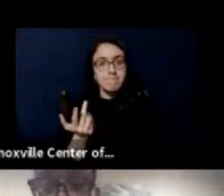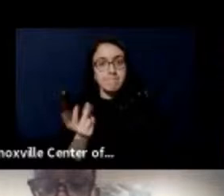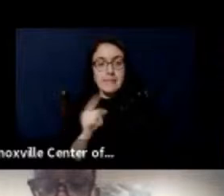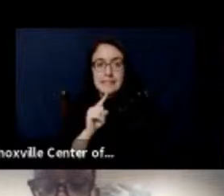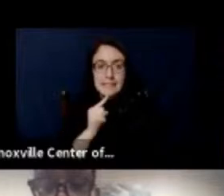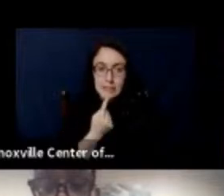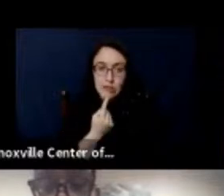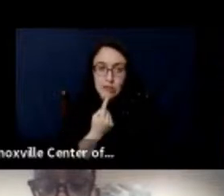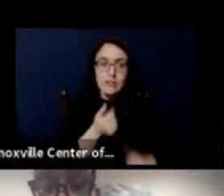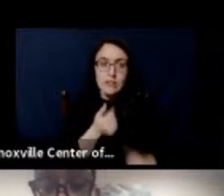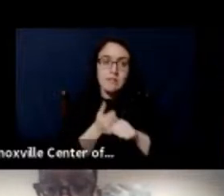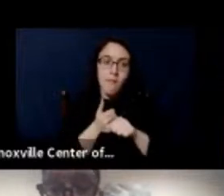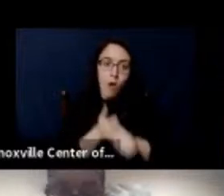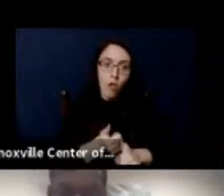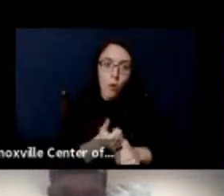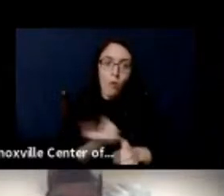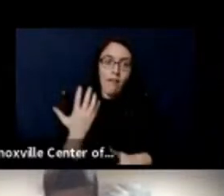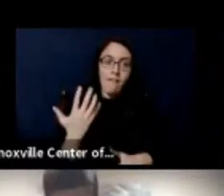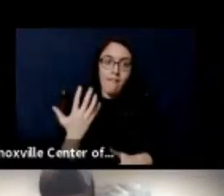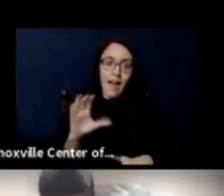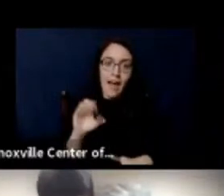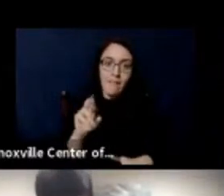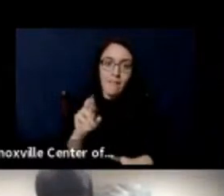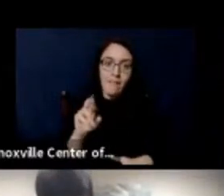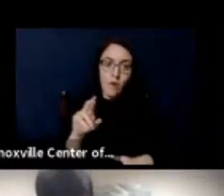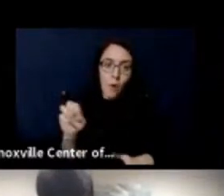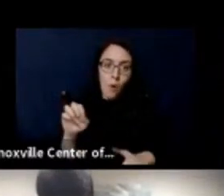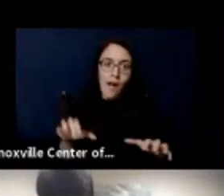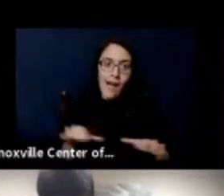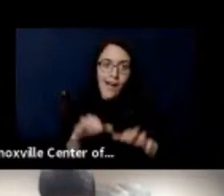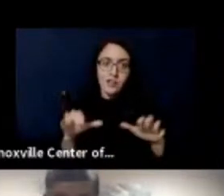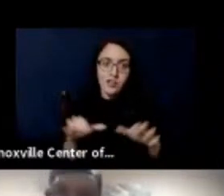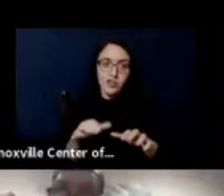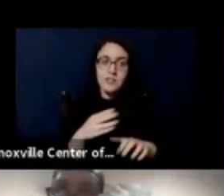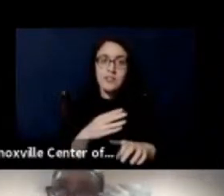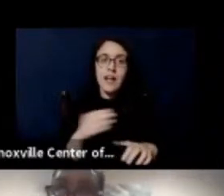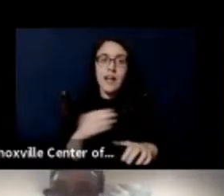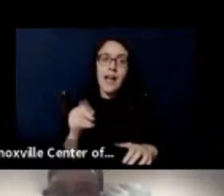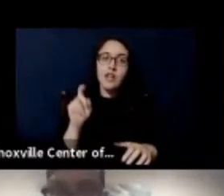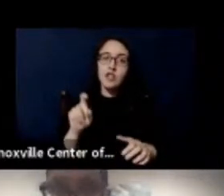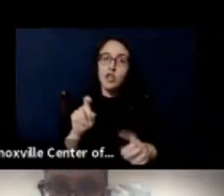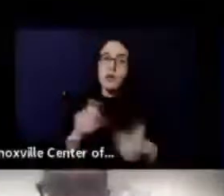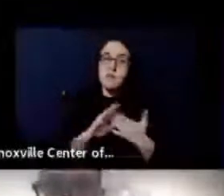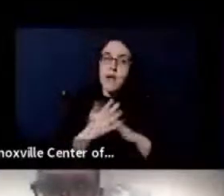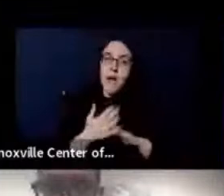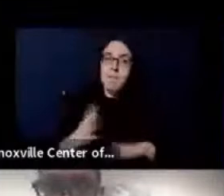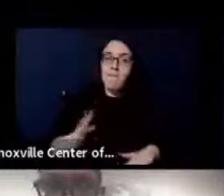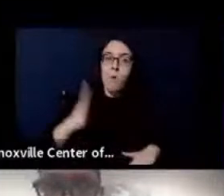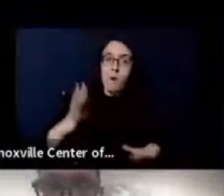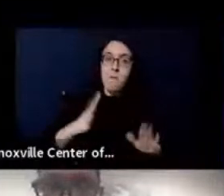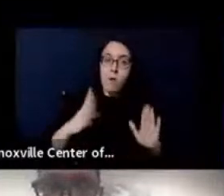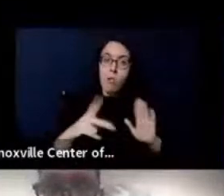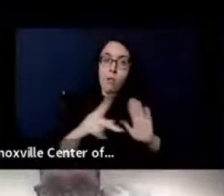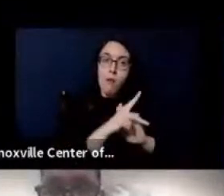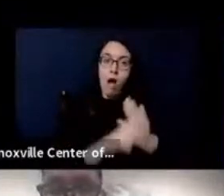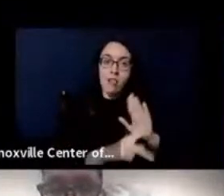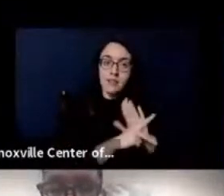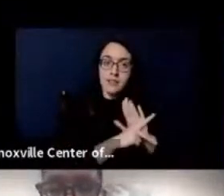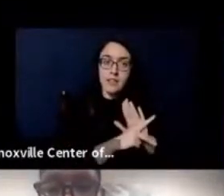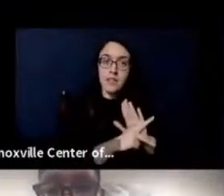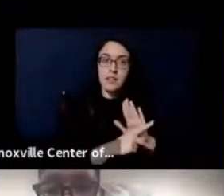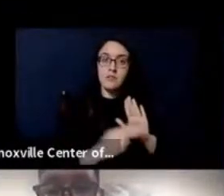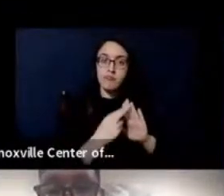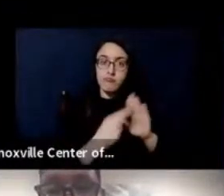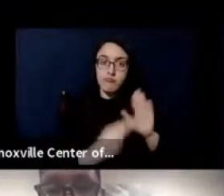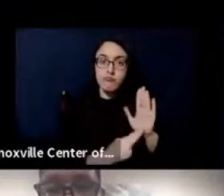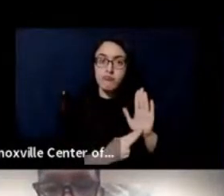following the 5 core actions and formalizing this as a policy rather than just, we can